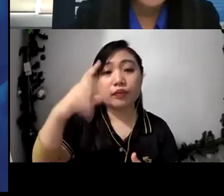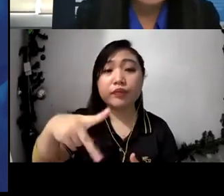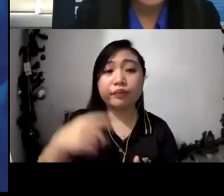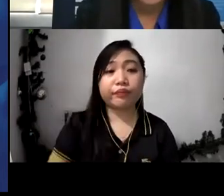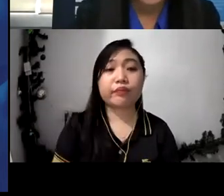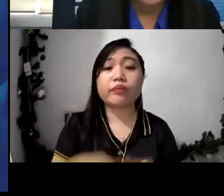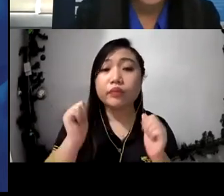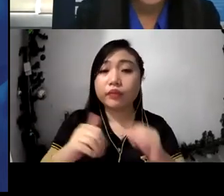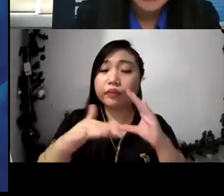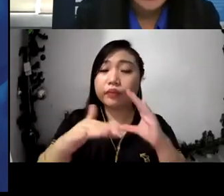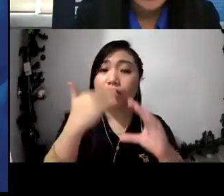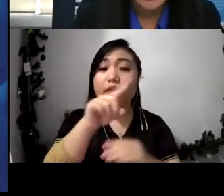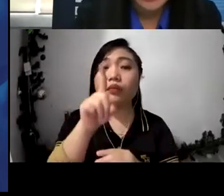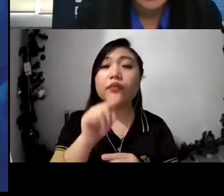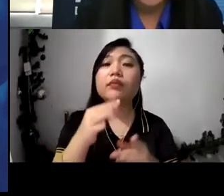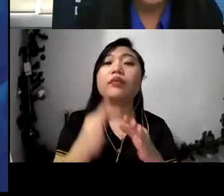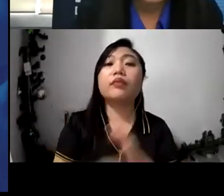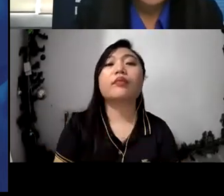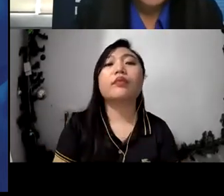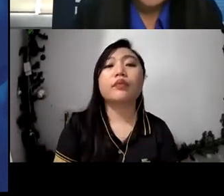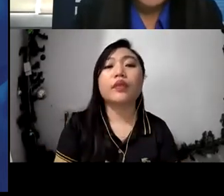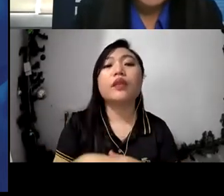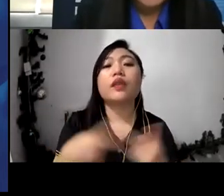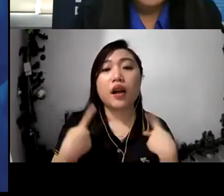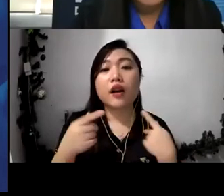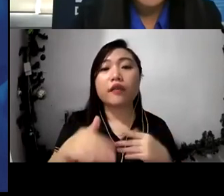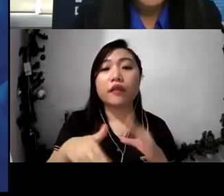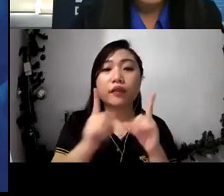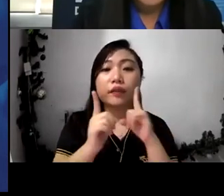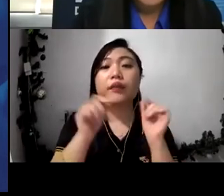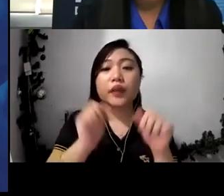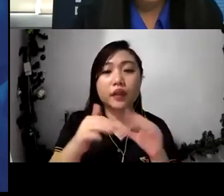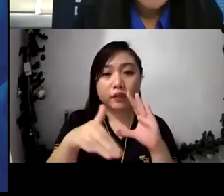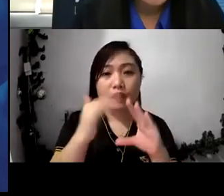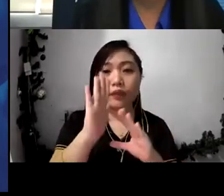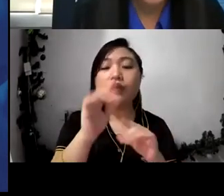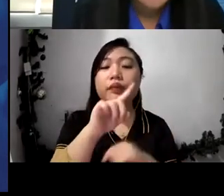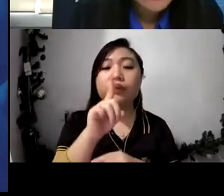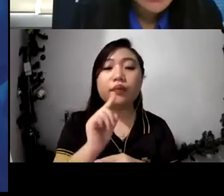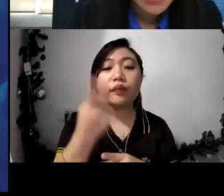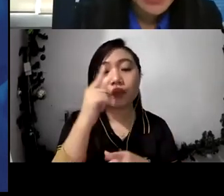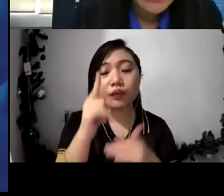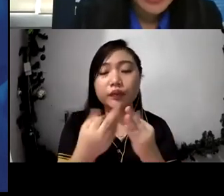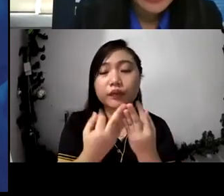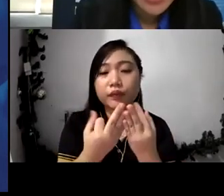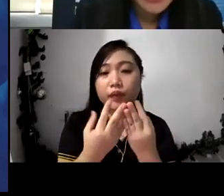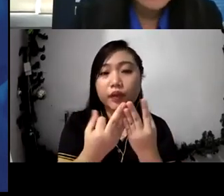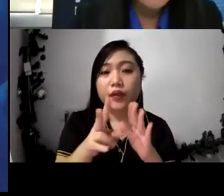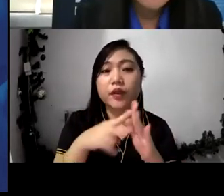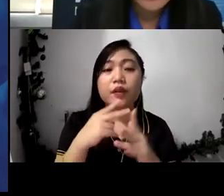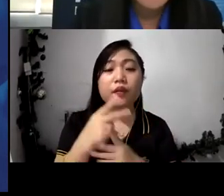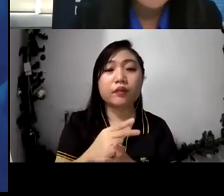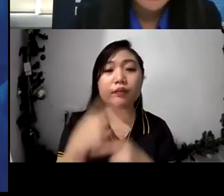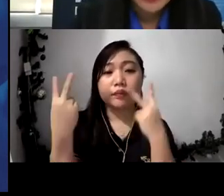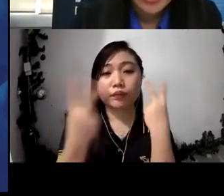questions while the talk is ongoing. And for our Facebook live streaming viewers, you may